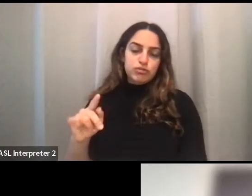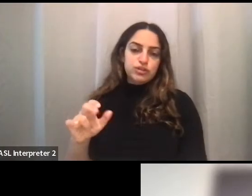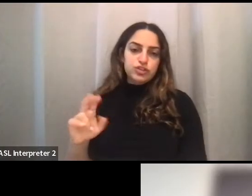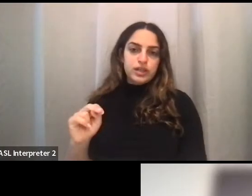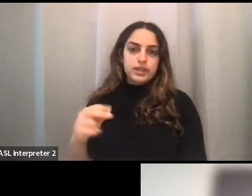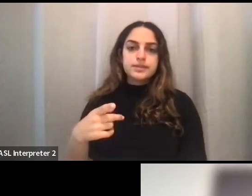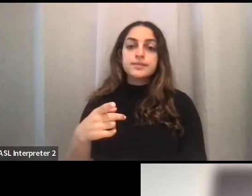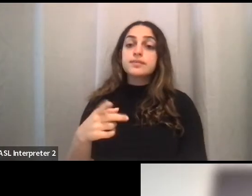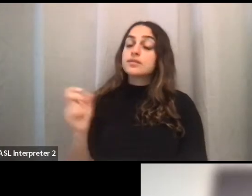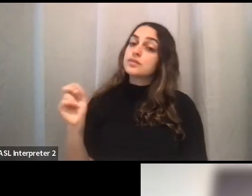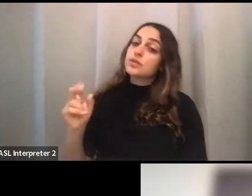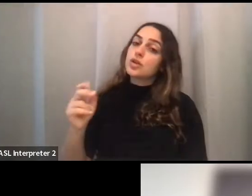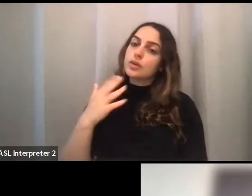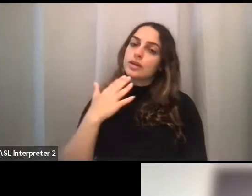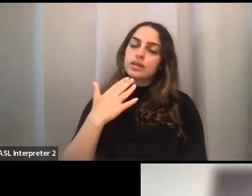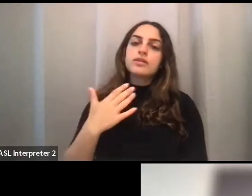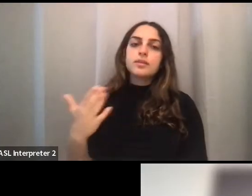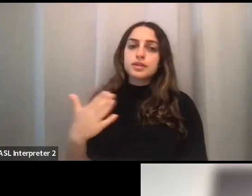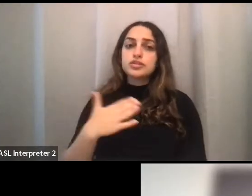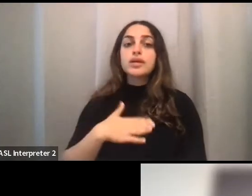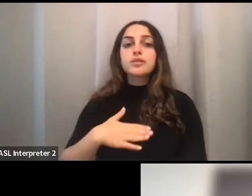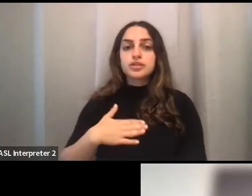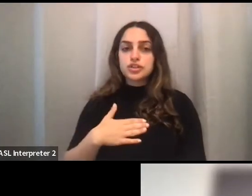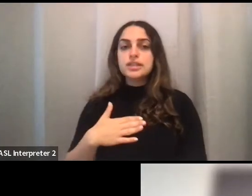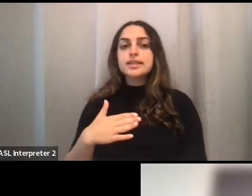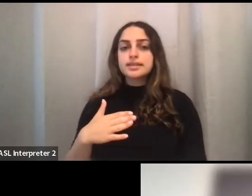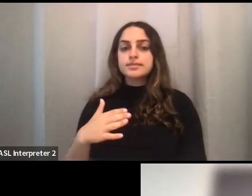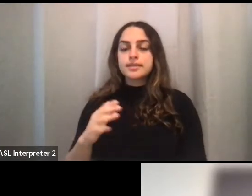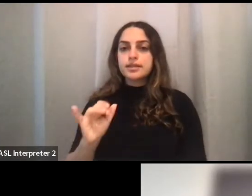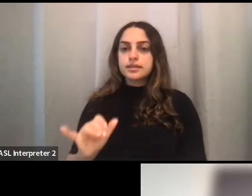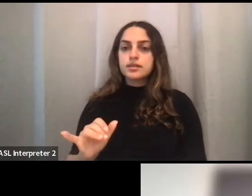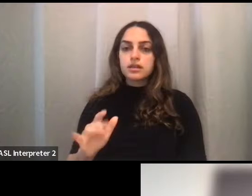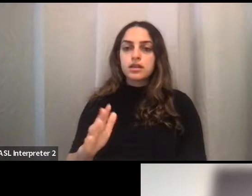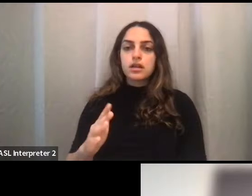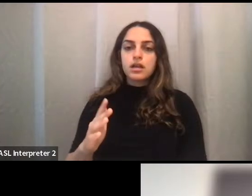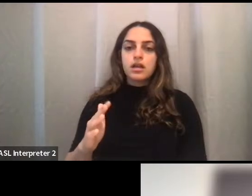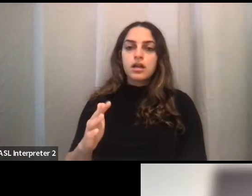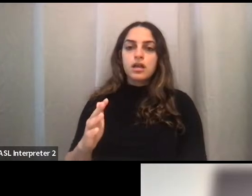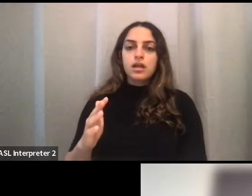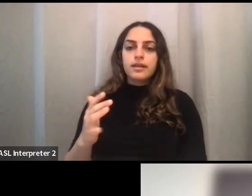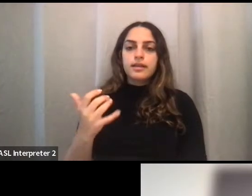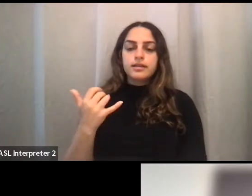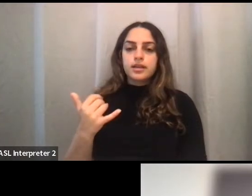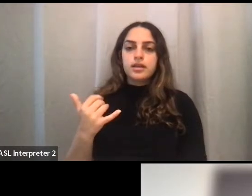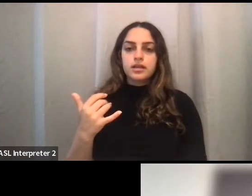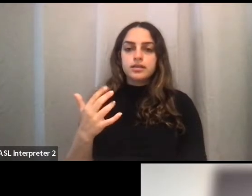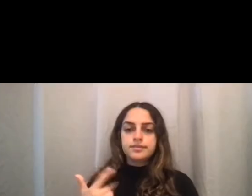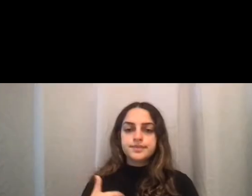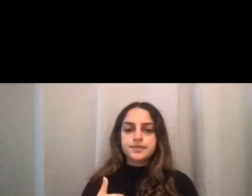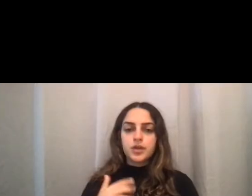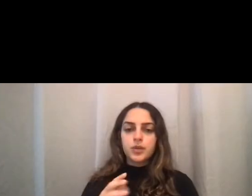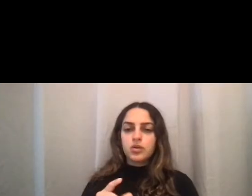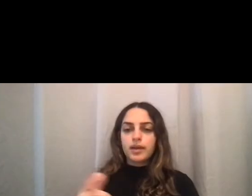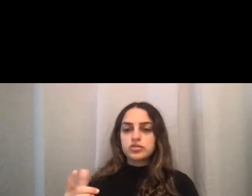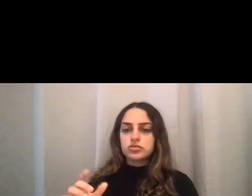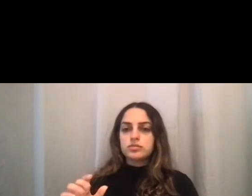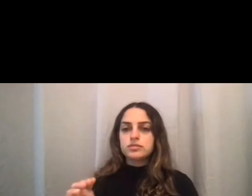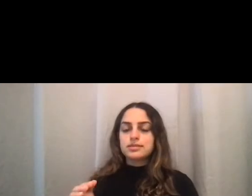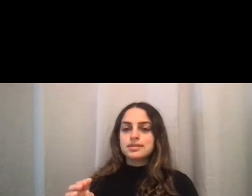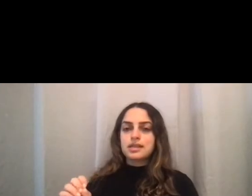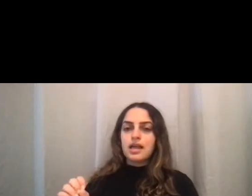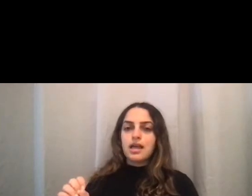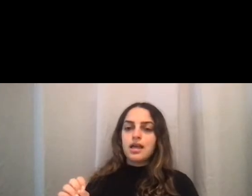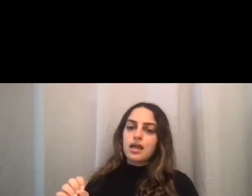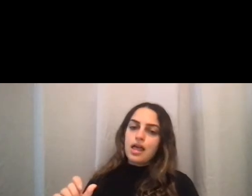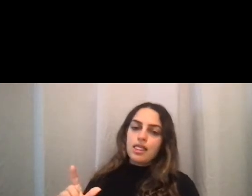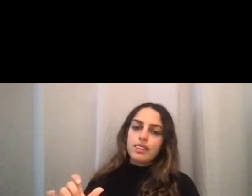um okay thank you very much i appreciate that and then you know i'll go back to uh miss allen um